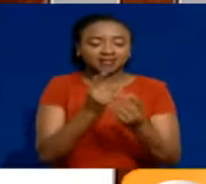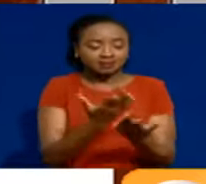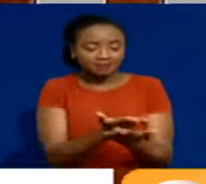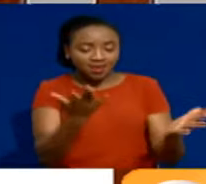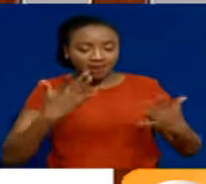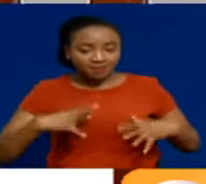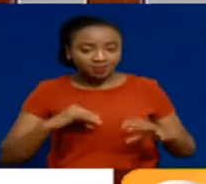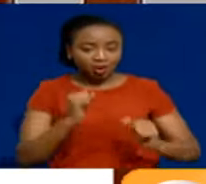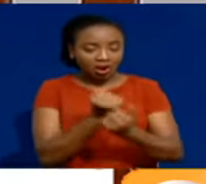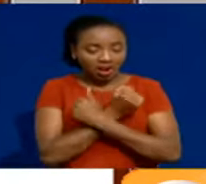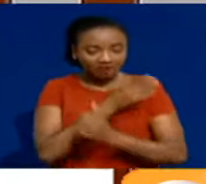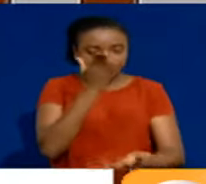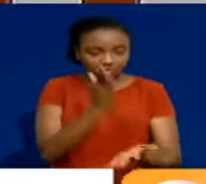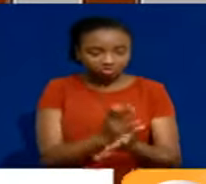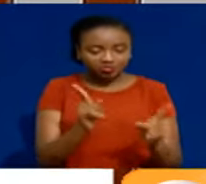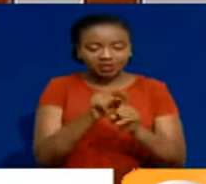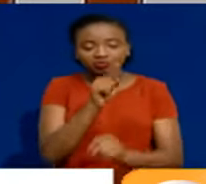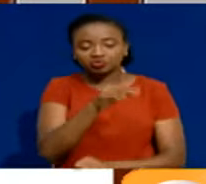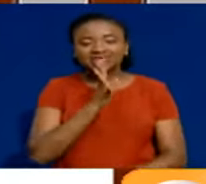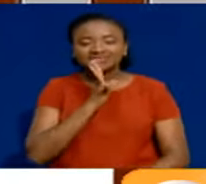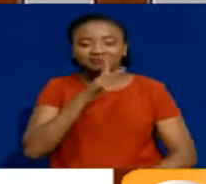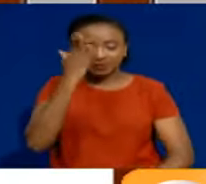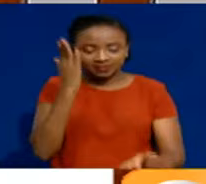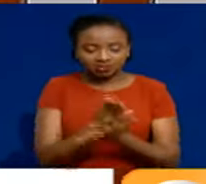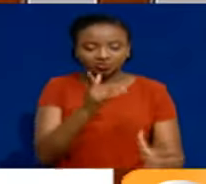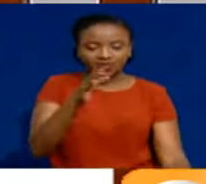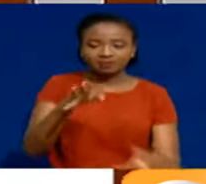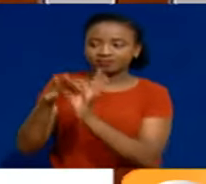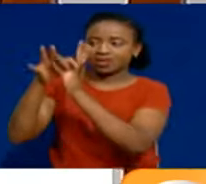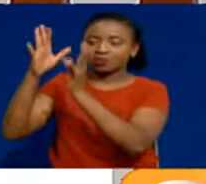loves the truth is with God. And you cannot defeat him.